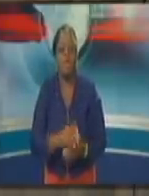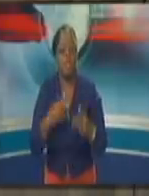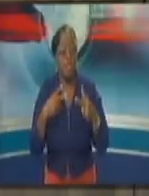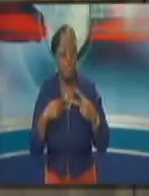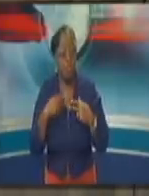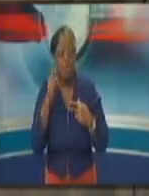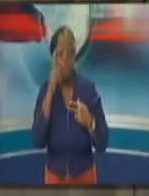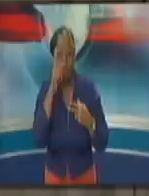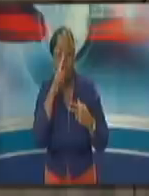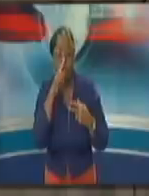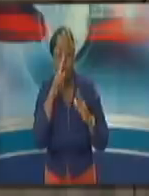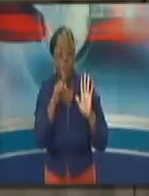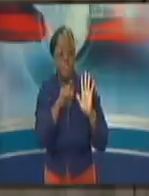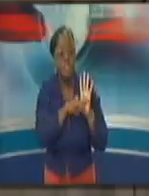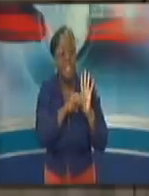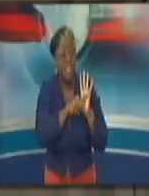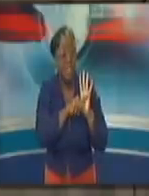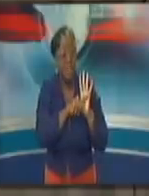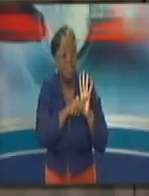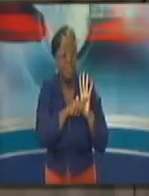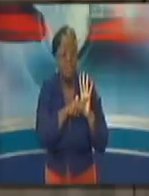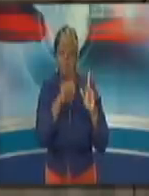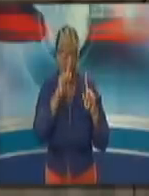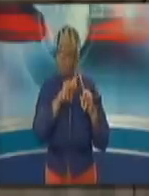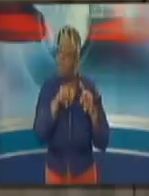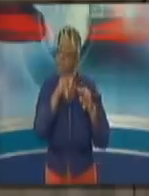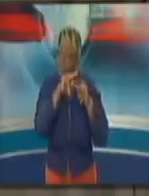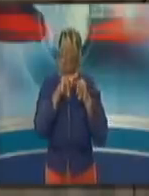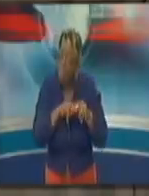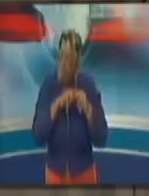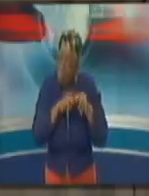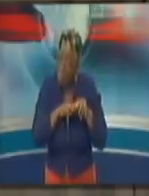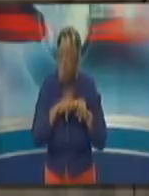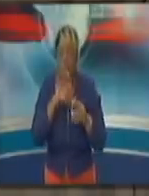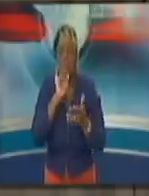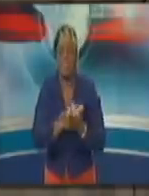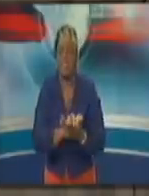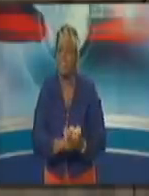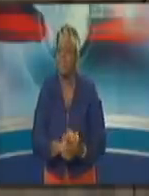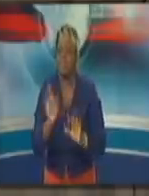results are something that we can't rely upon when people don't have any symptoms.